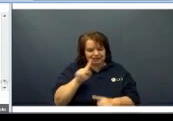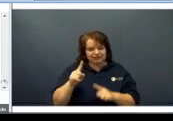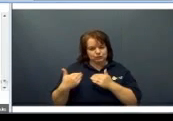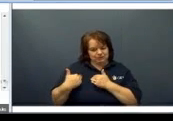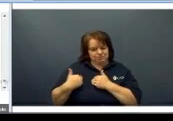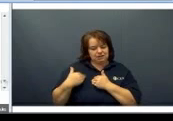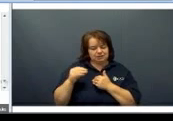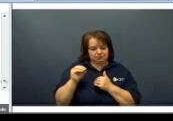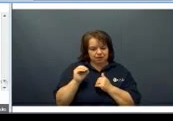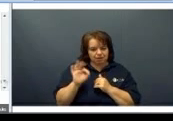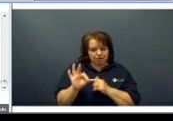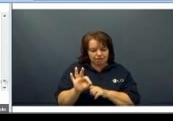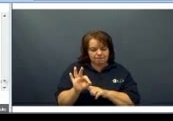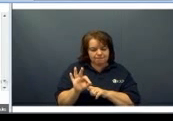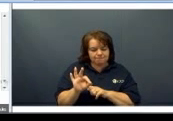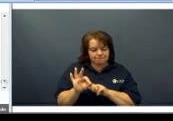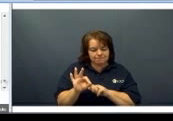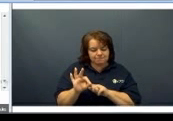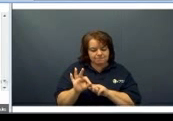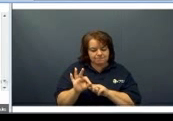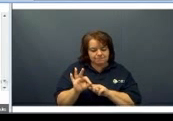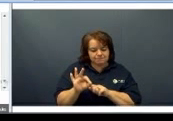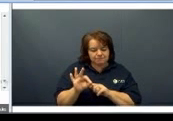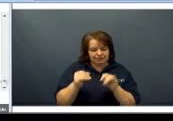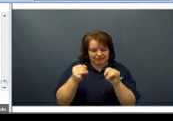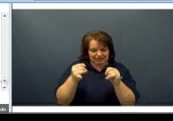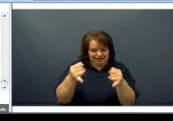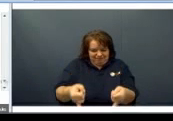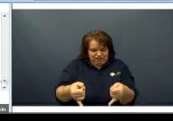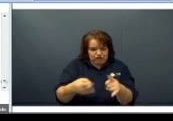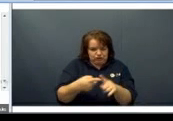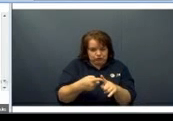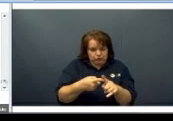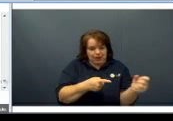But it's incumbent upon the